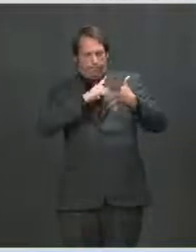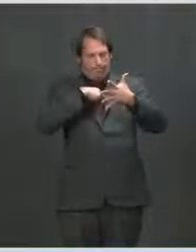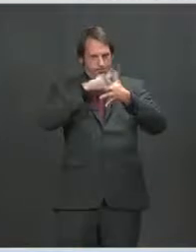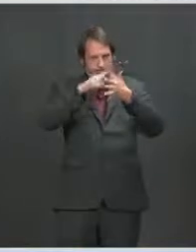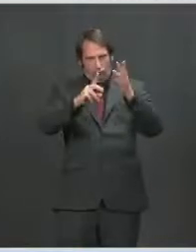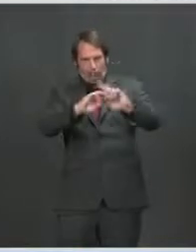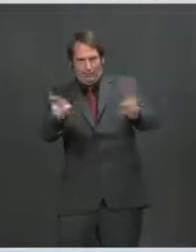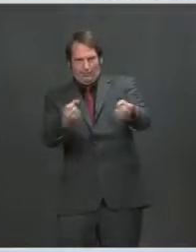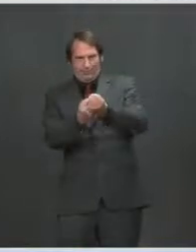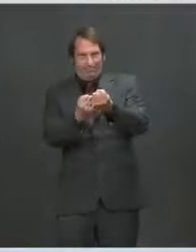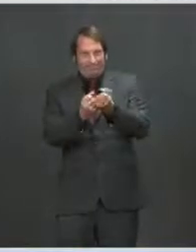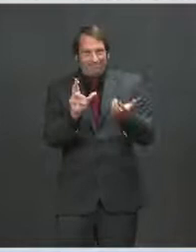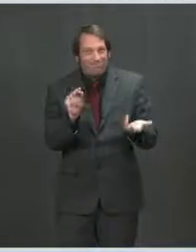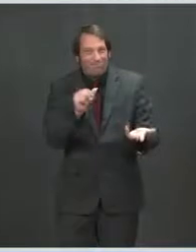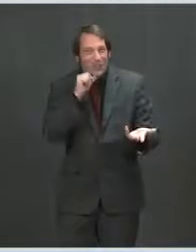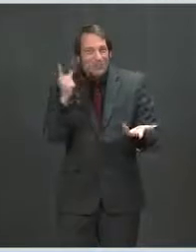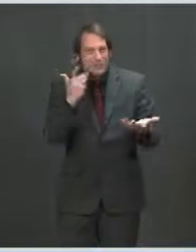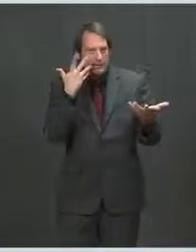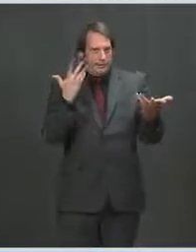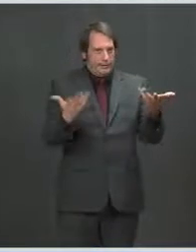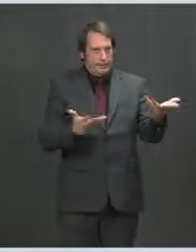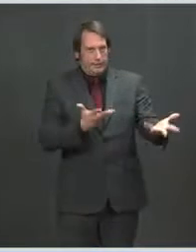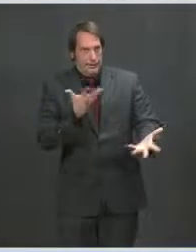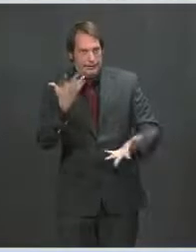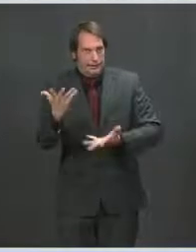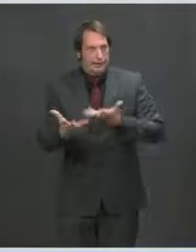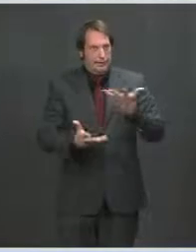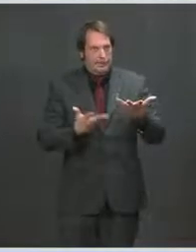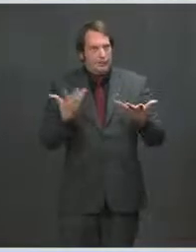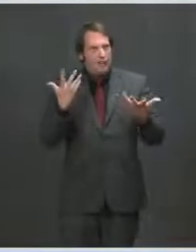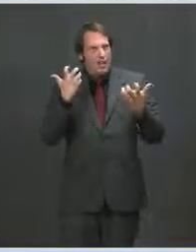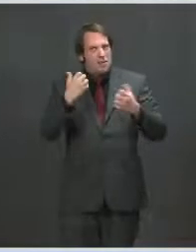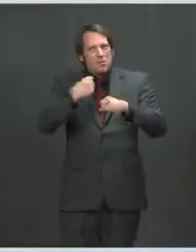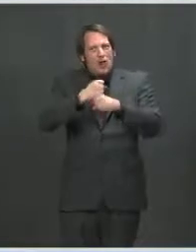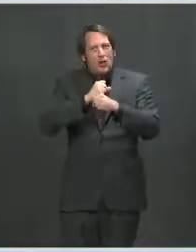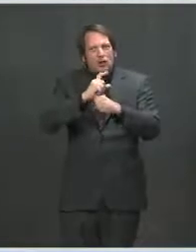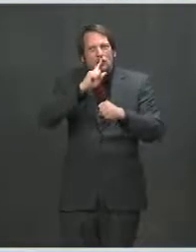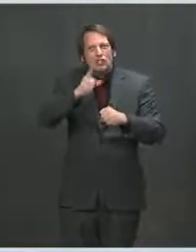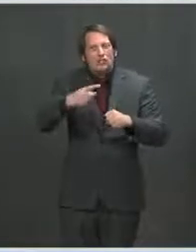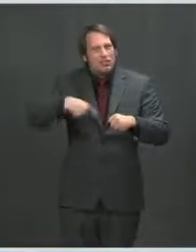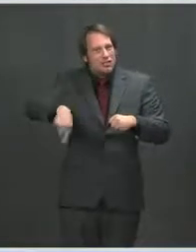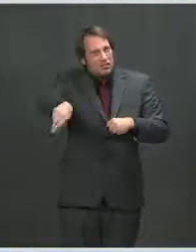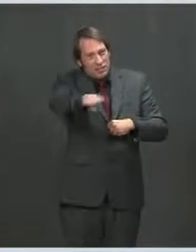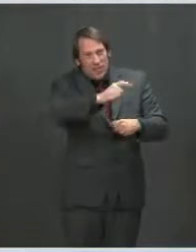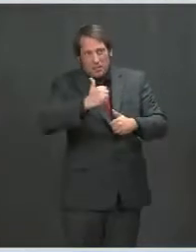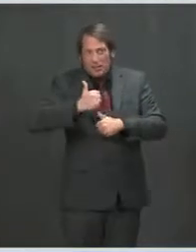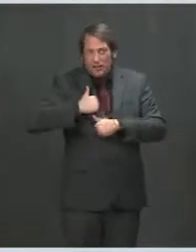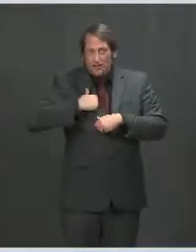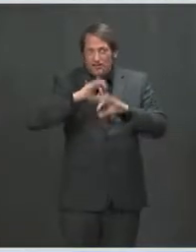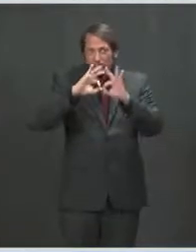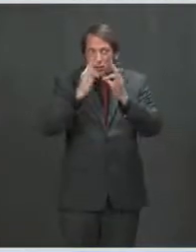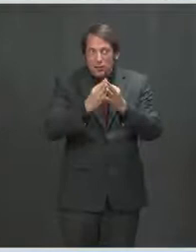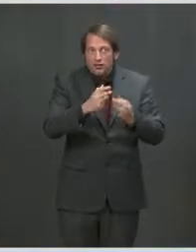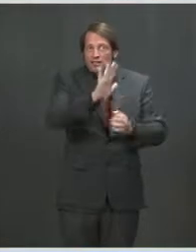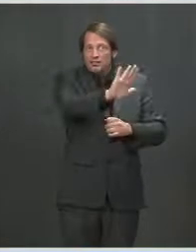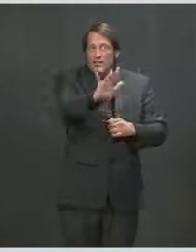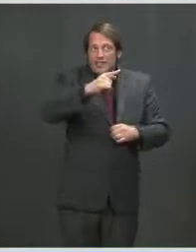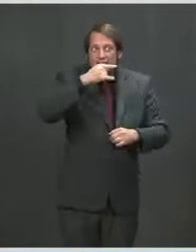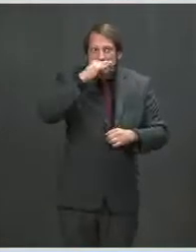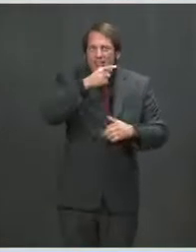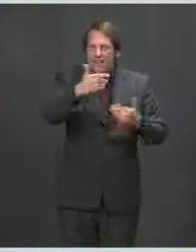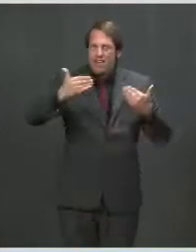government partners to make sure that you, our military-connected kids, have what you need to